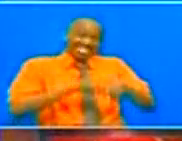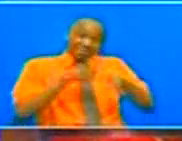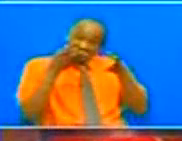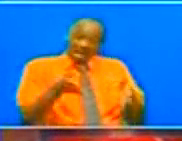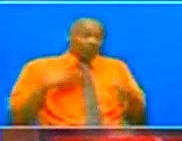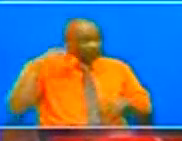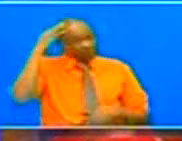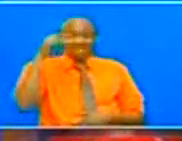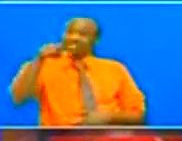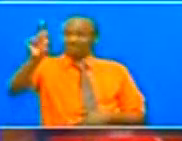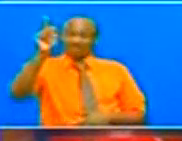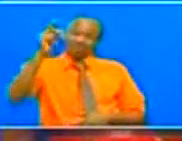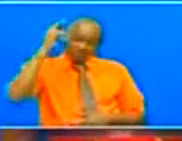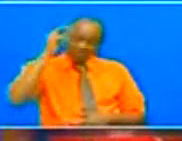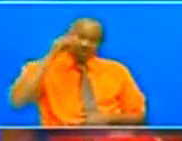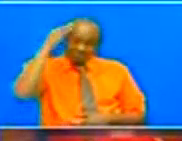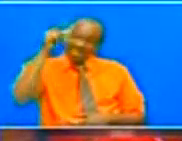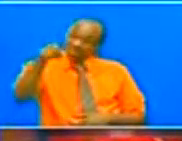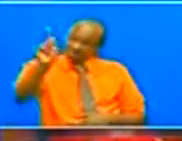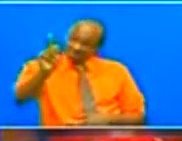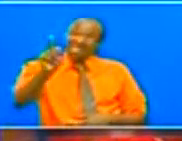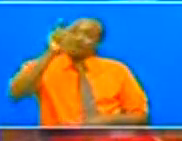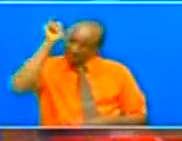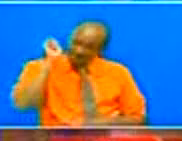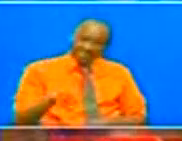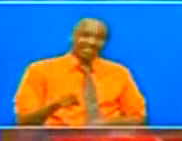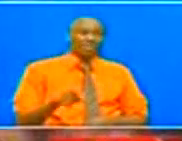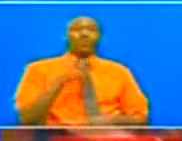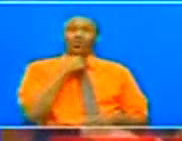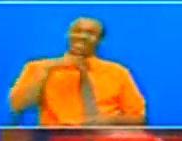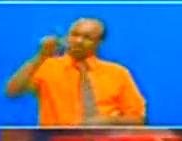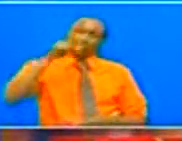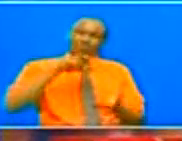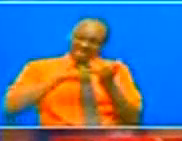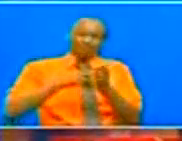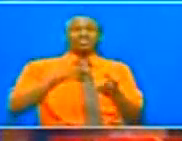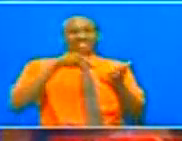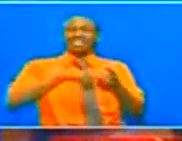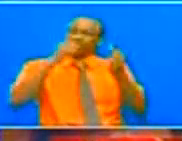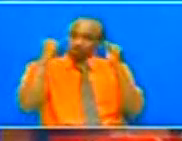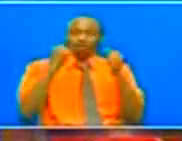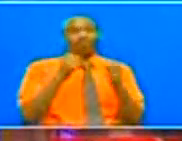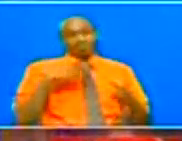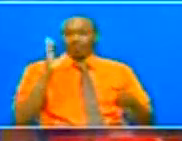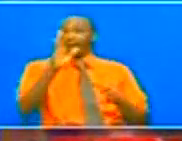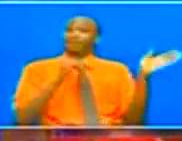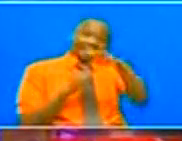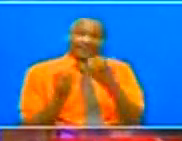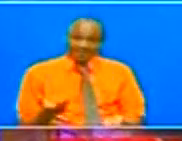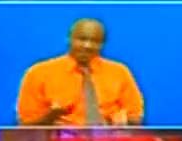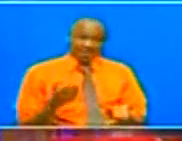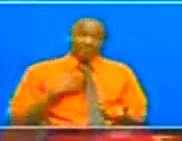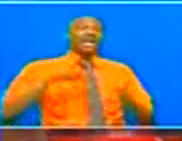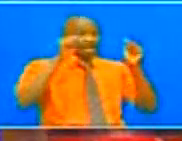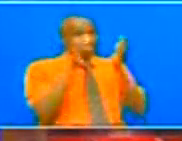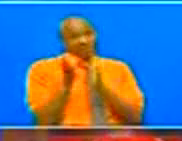even for Somalia. We want, as a country, we want a more stable Somalia. And I agree with Abdi Ahmed. He